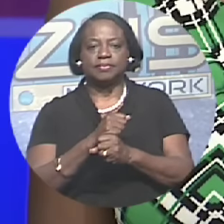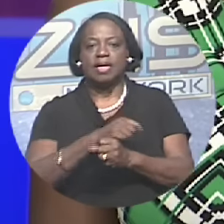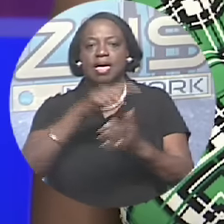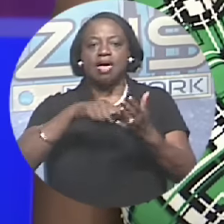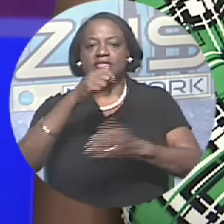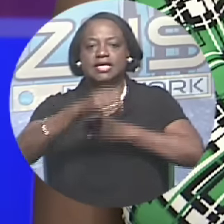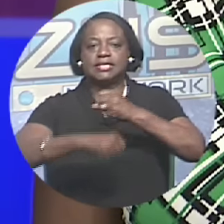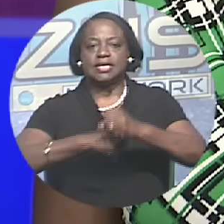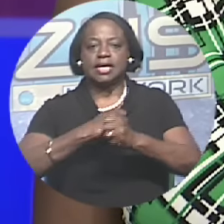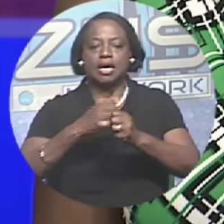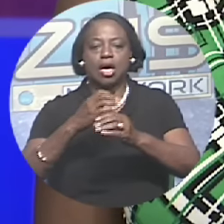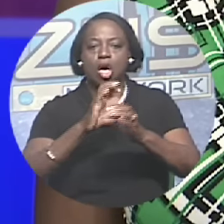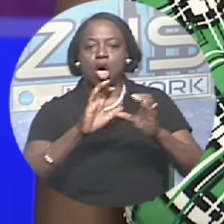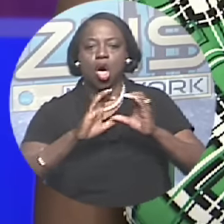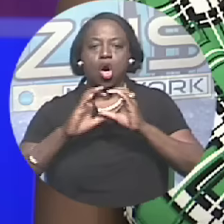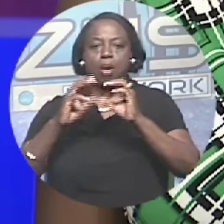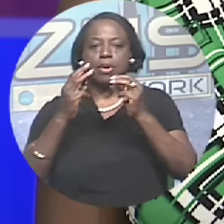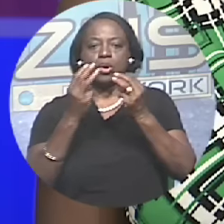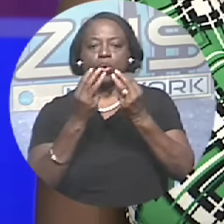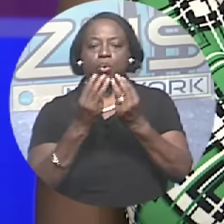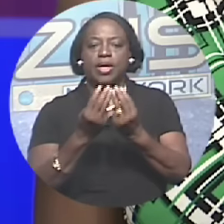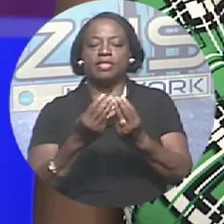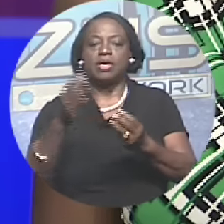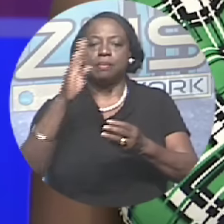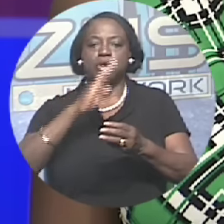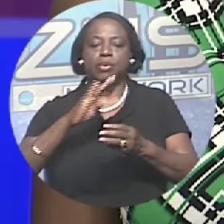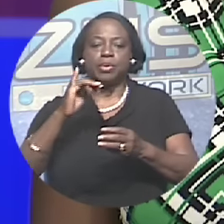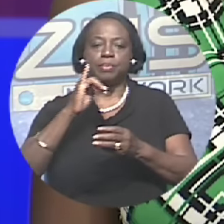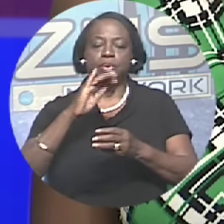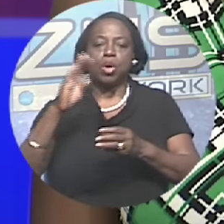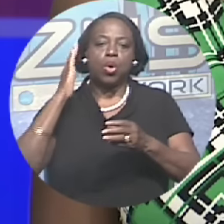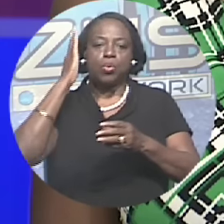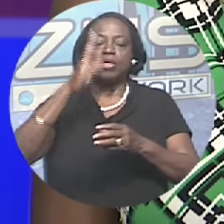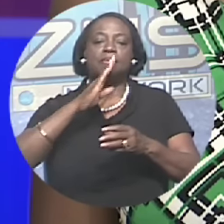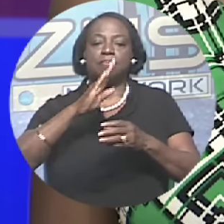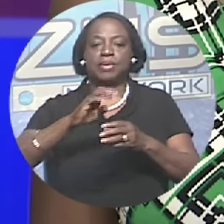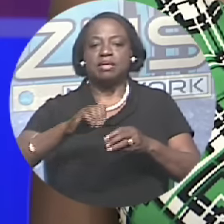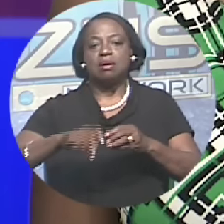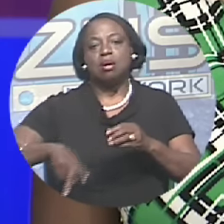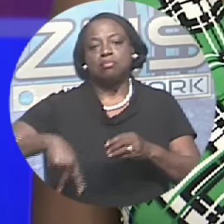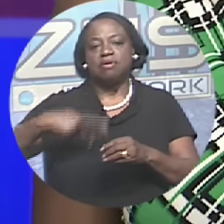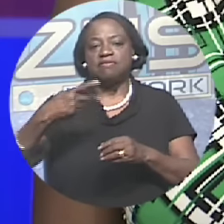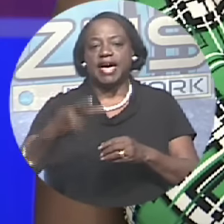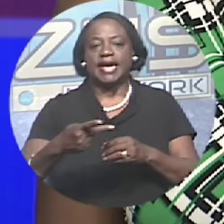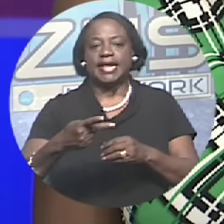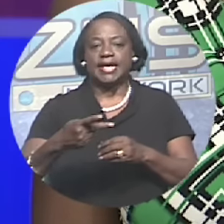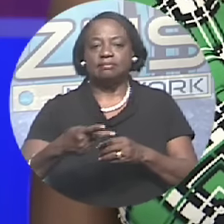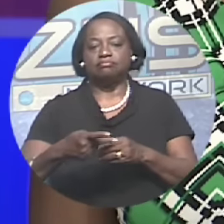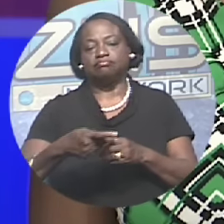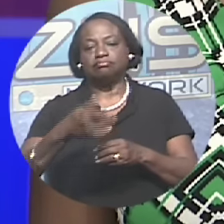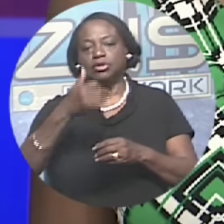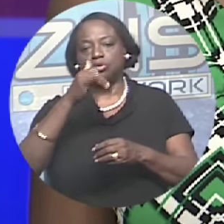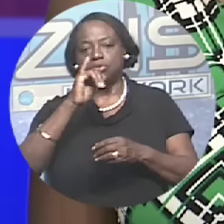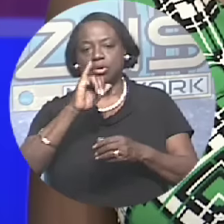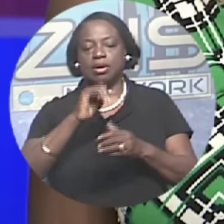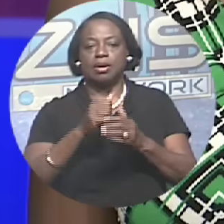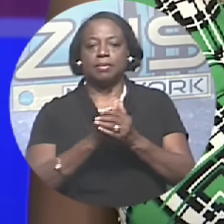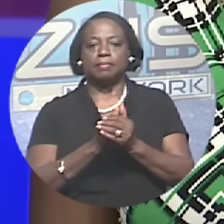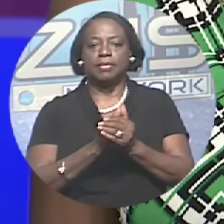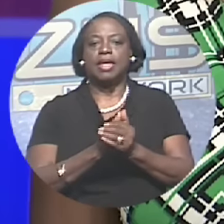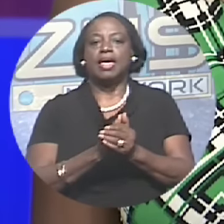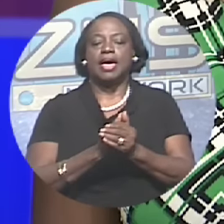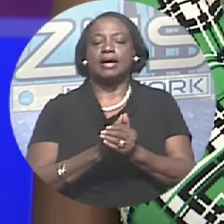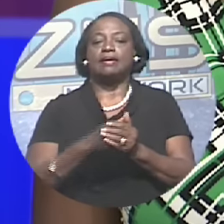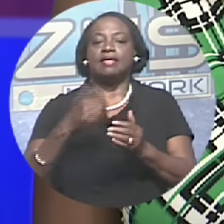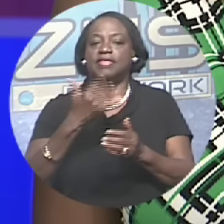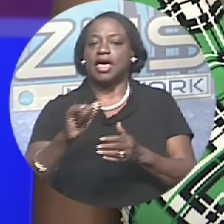year, Commonwealth Brewery will be providing luxury champagne to complement this year's theme, A Night of Luxury. Nevin is encouraging more